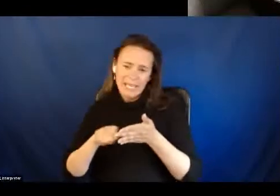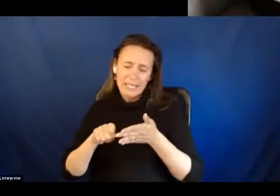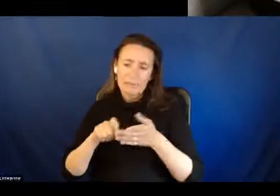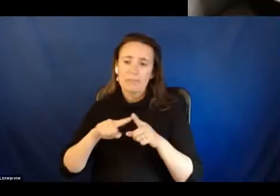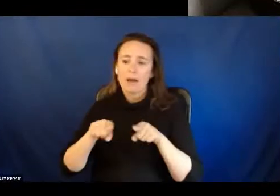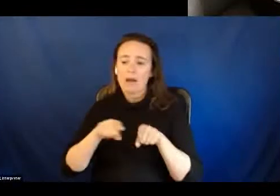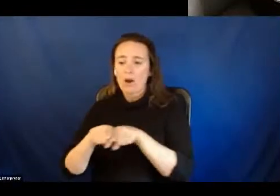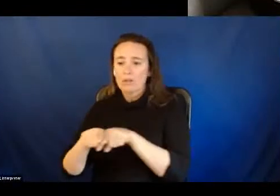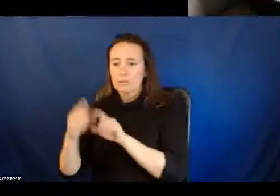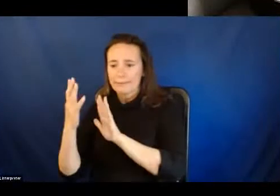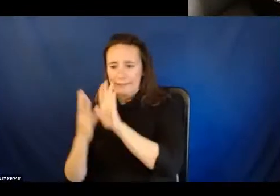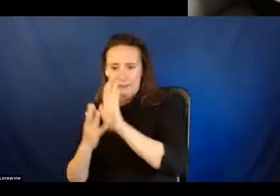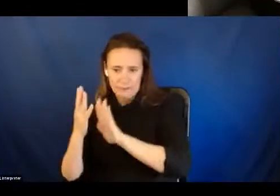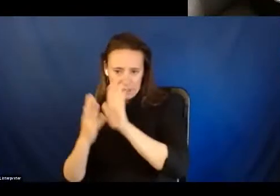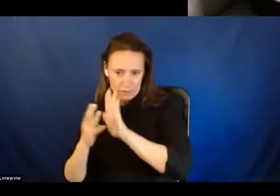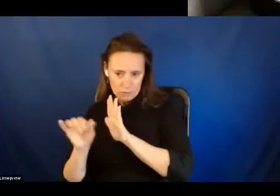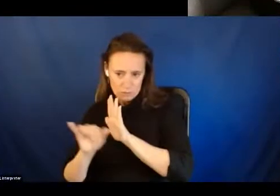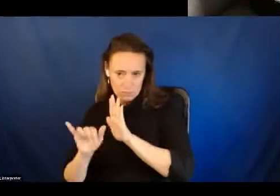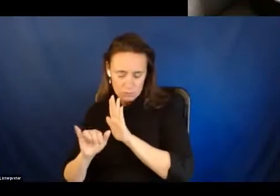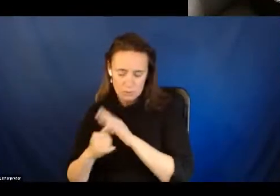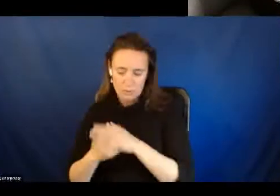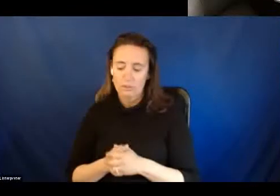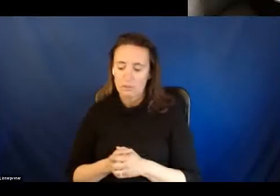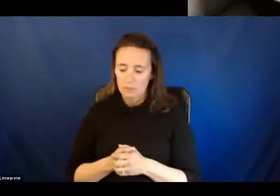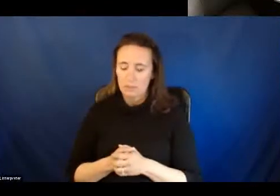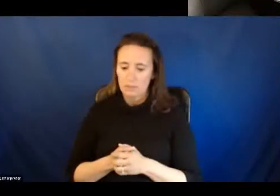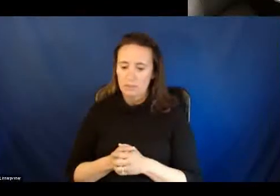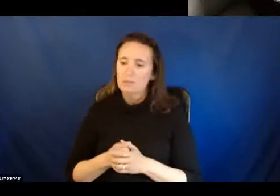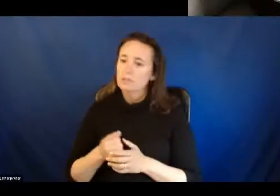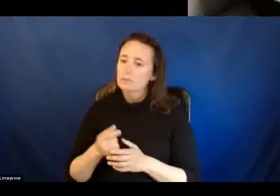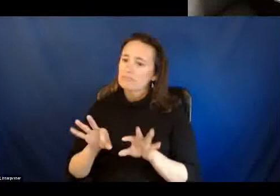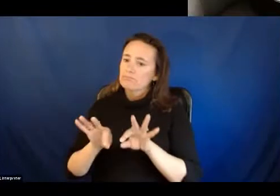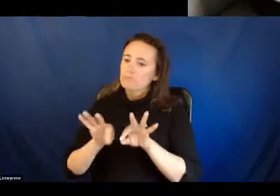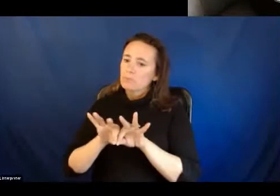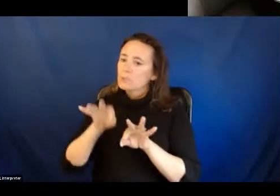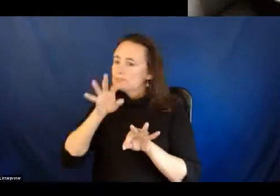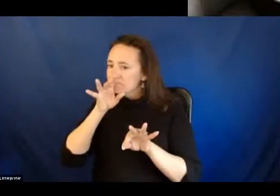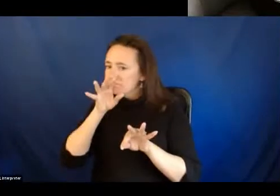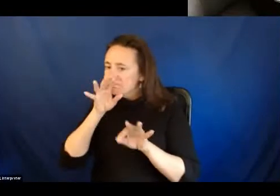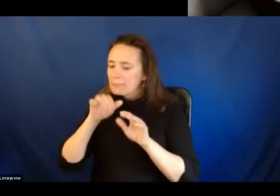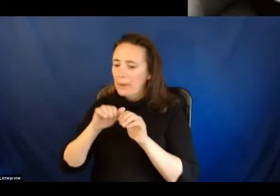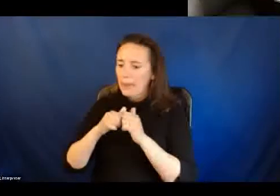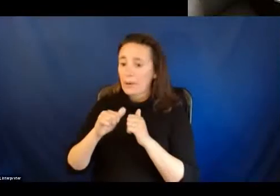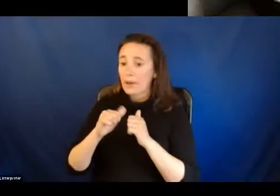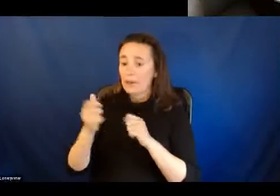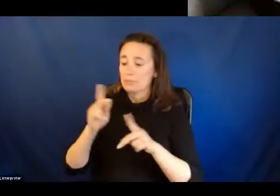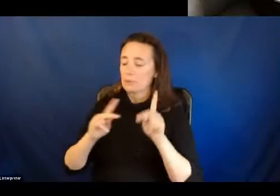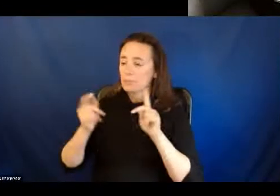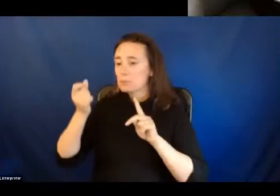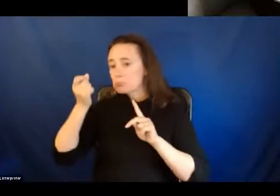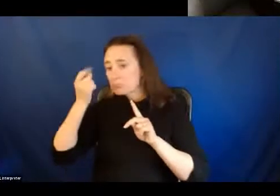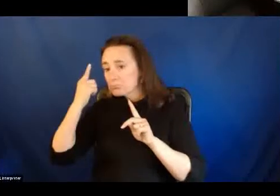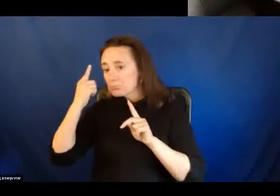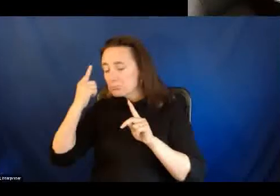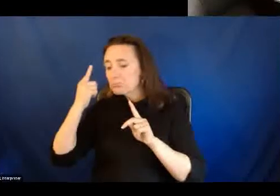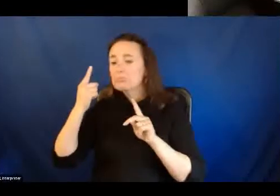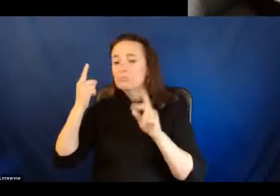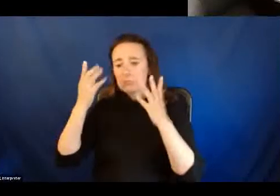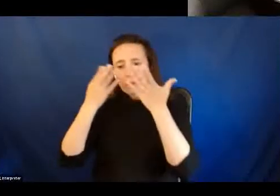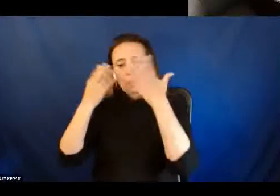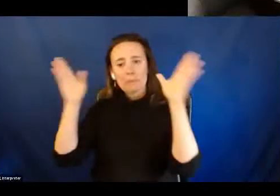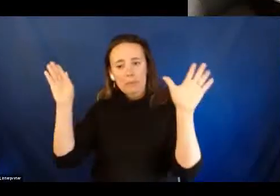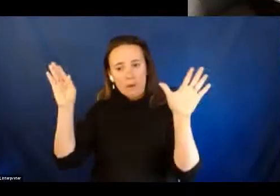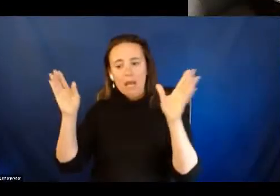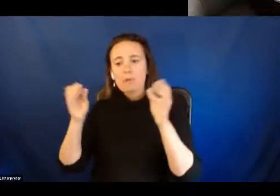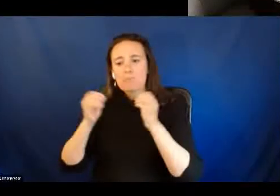that face-to-face. We need to speak in a way that others understand, be open to providing further explanation, be